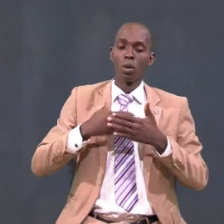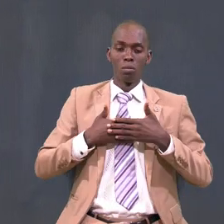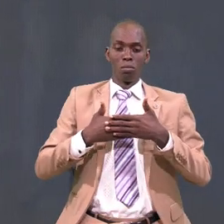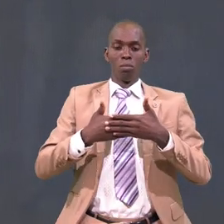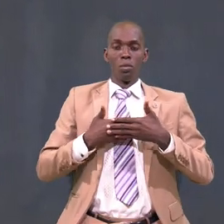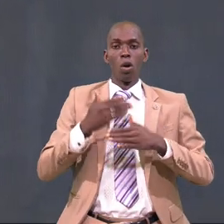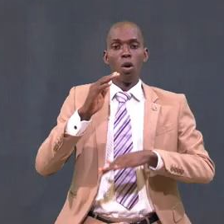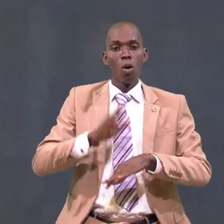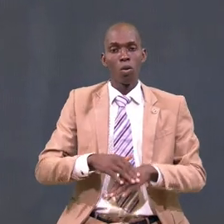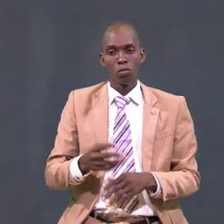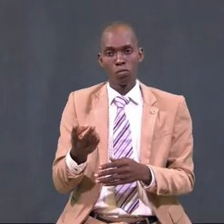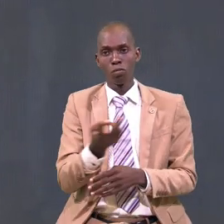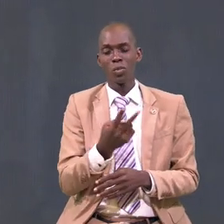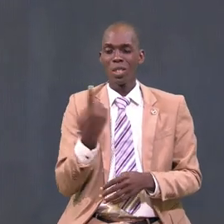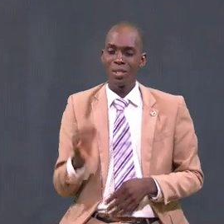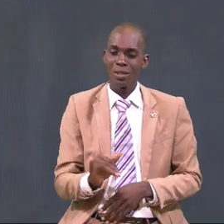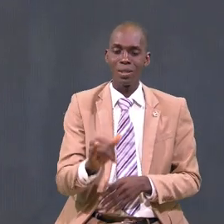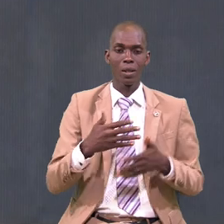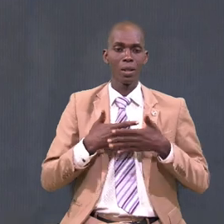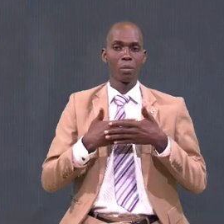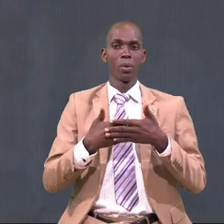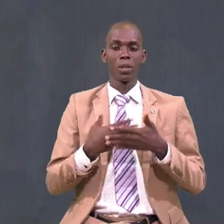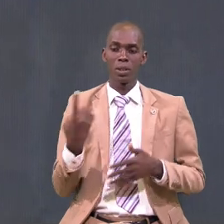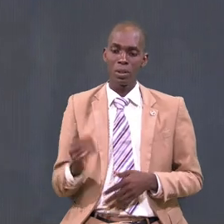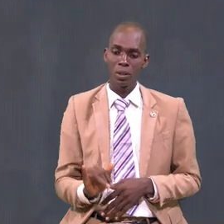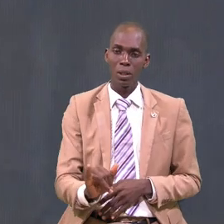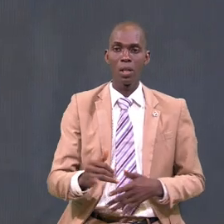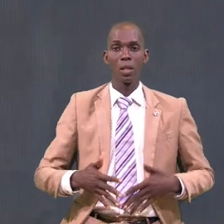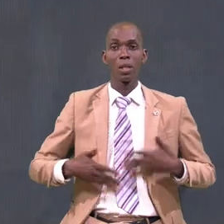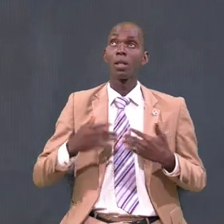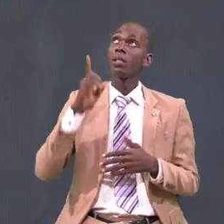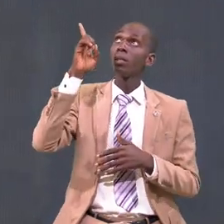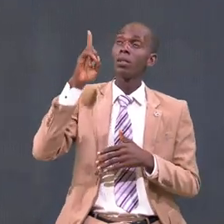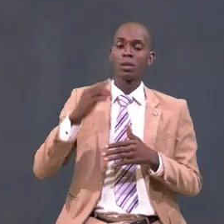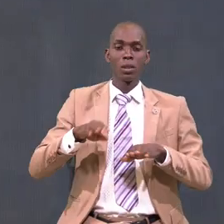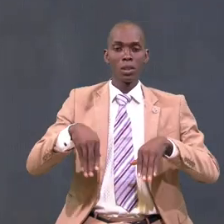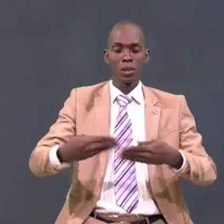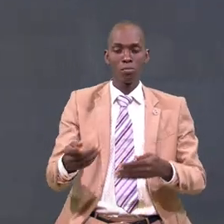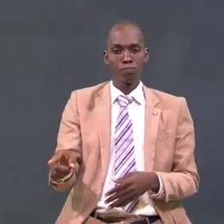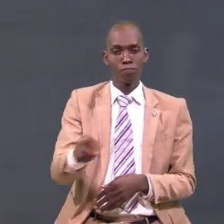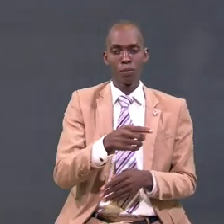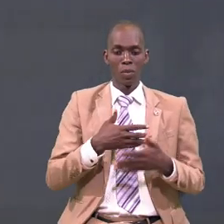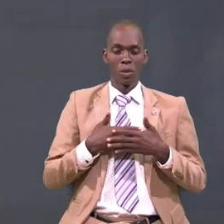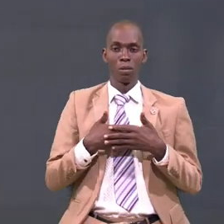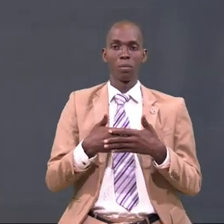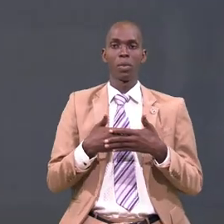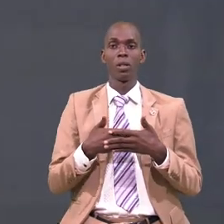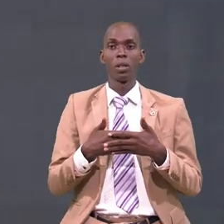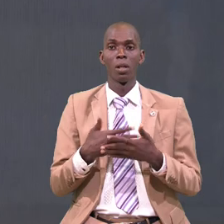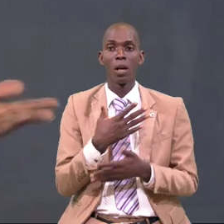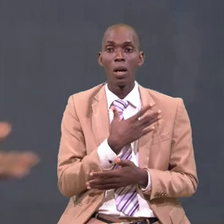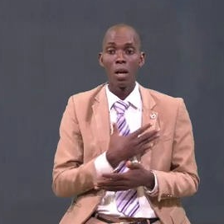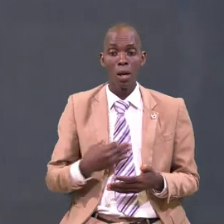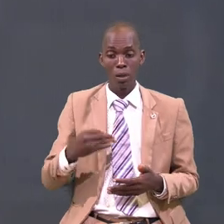Eternal breath. Eternal life. He breathed into them. And